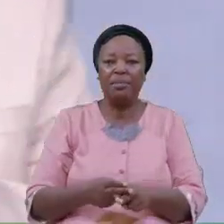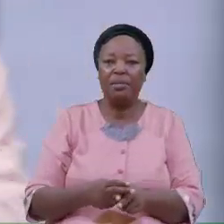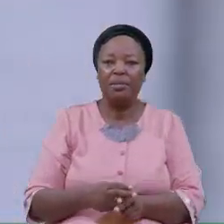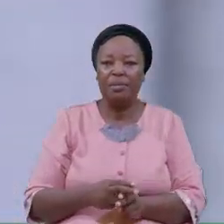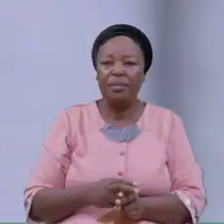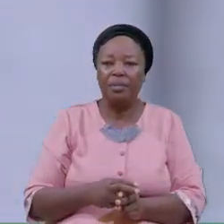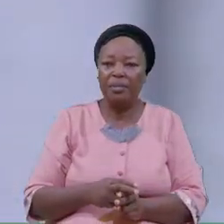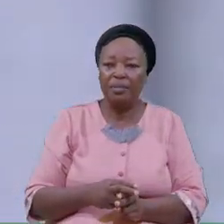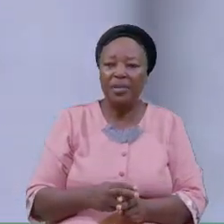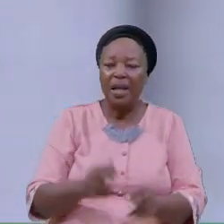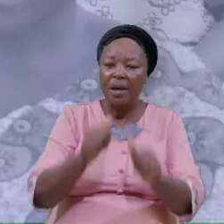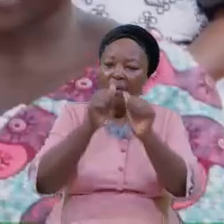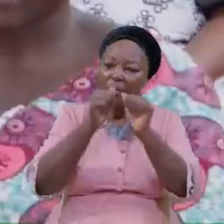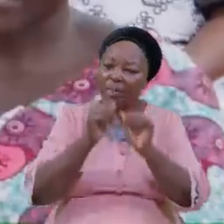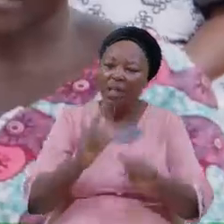Blessed are you.